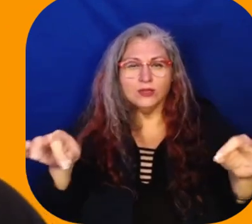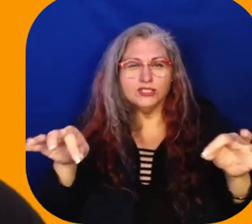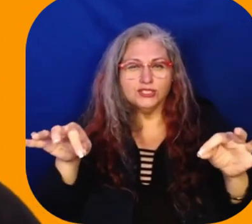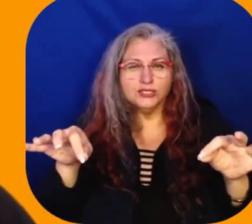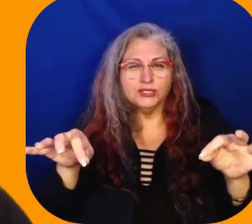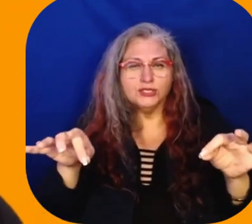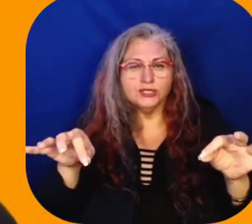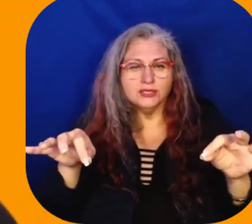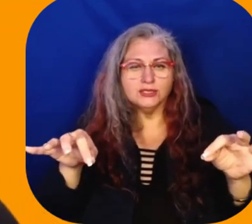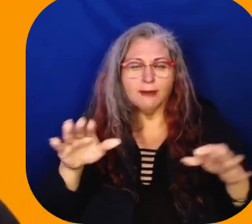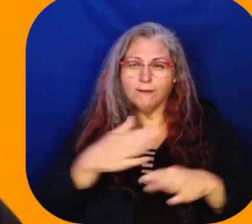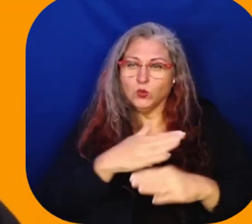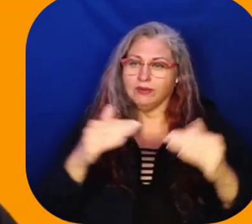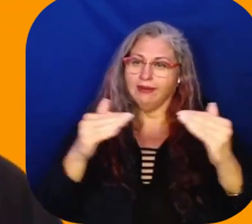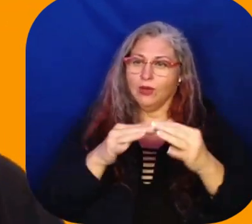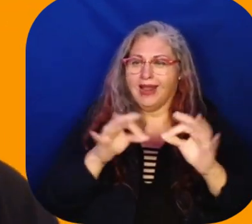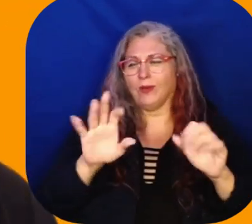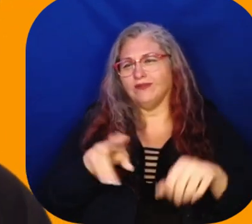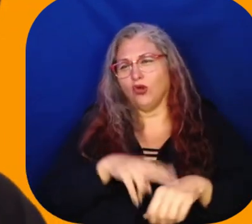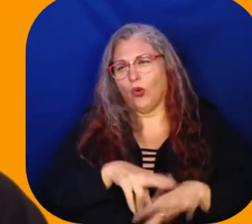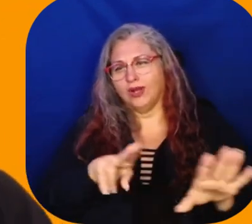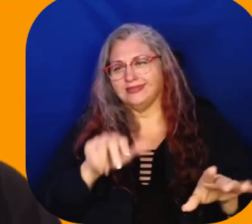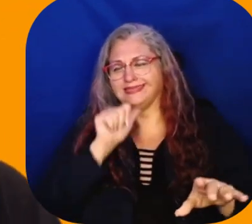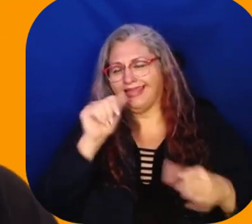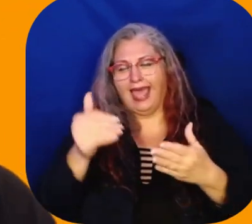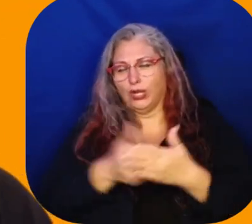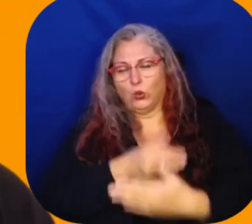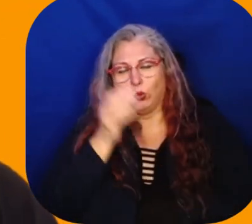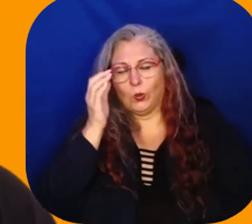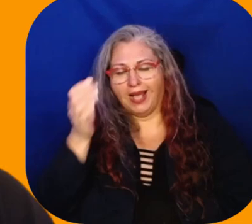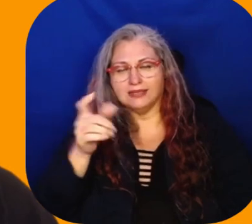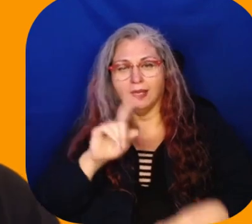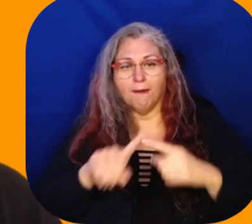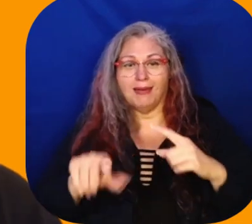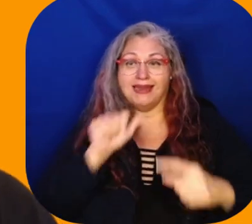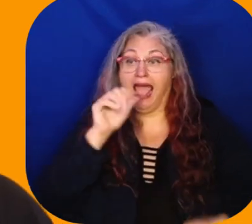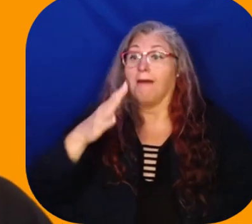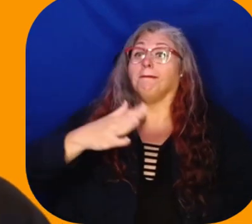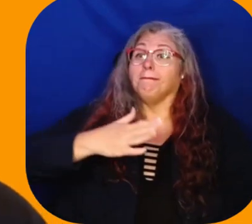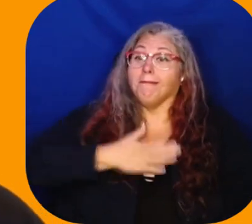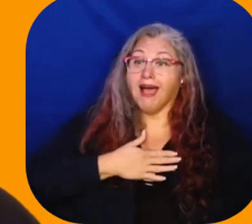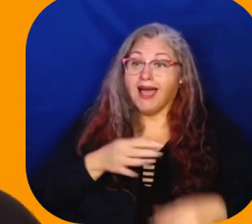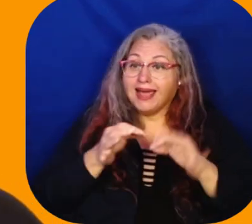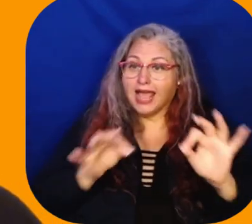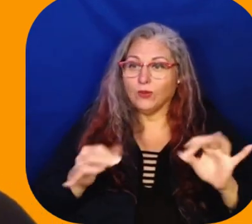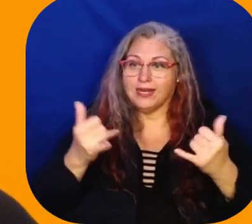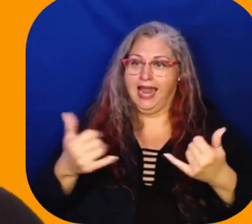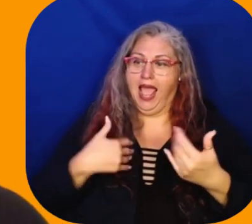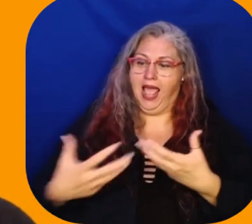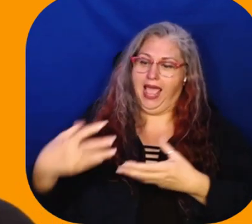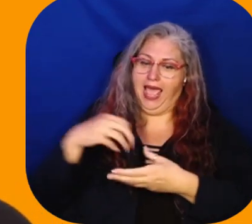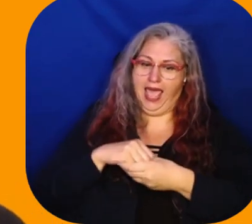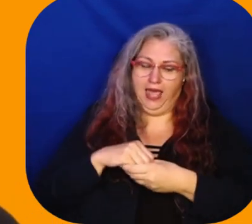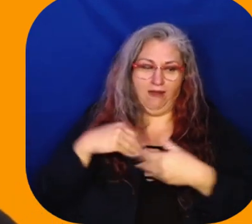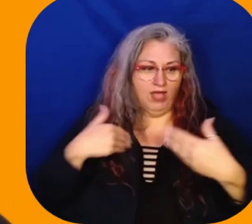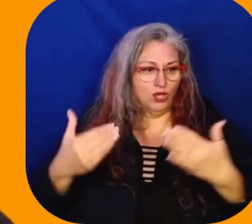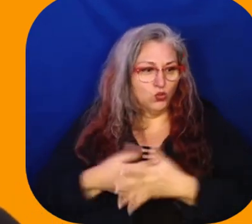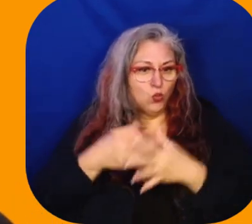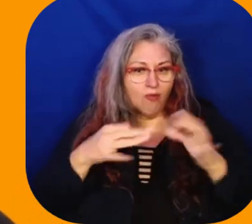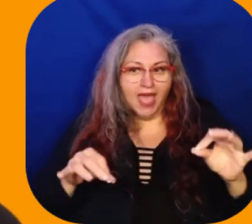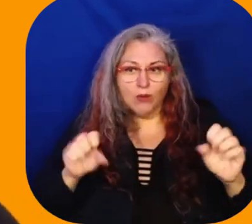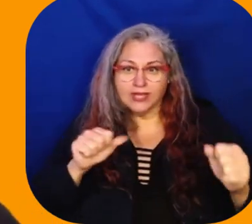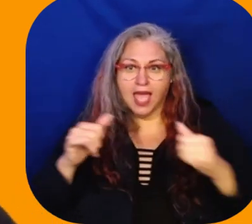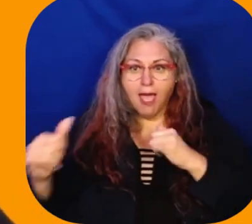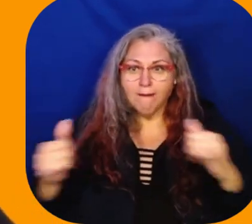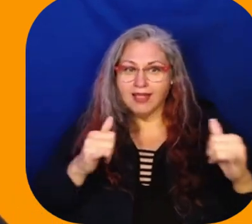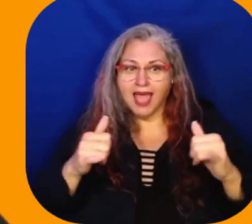is language, of course. It's not a new concept, but it had never been my language. And now I had another language to play in. I had the same one all the